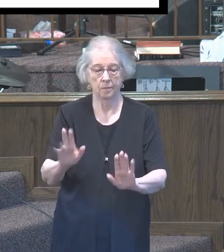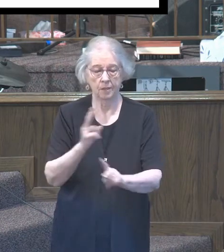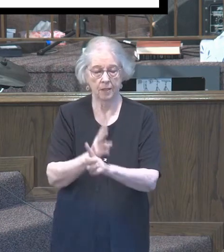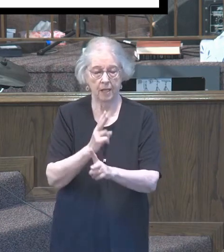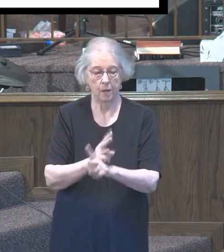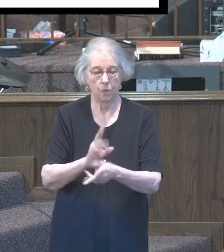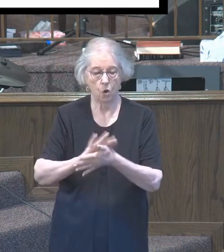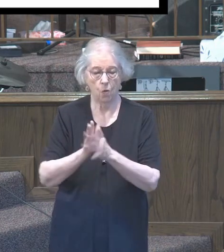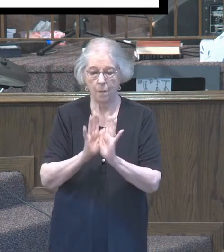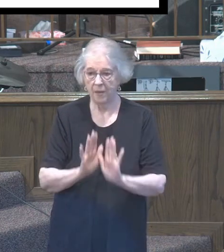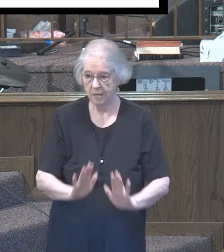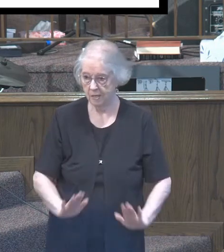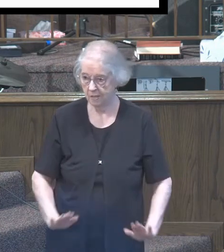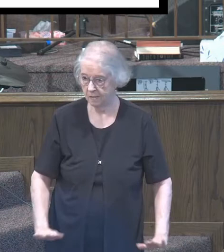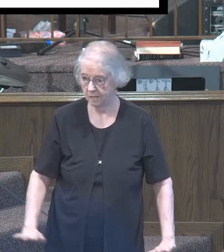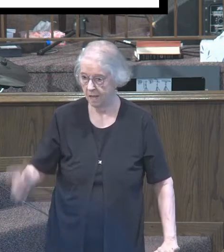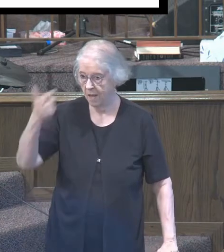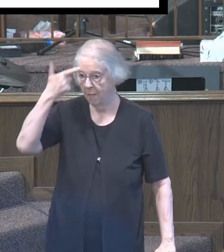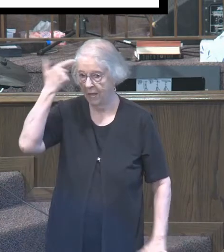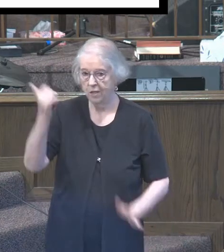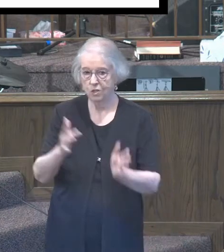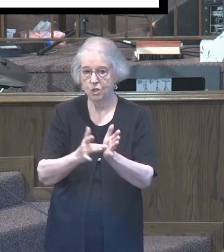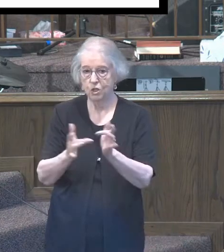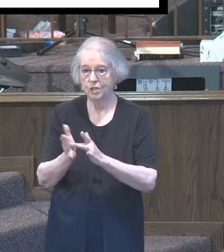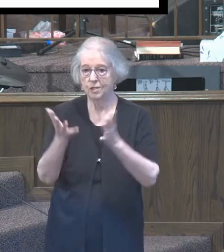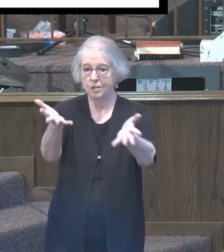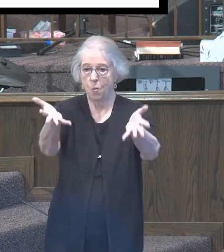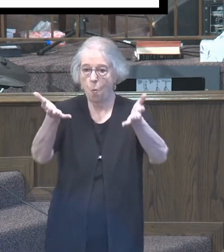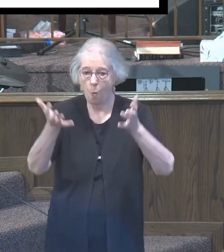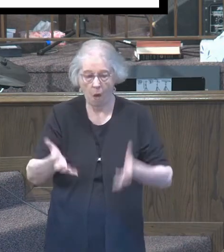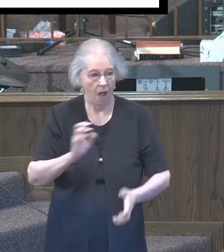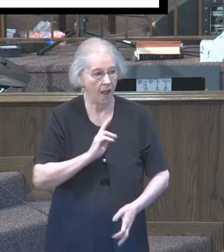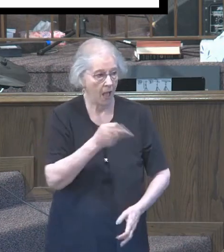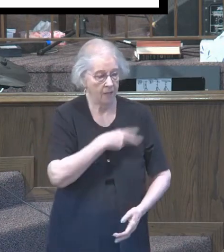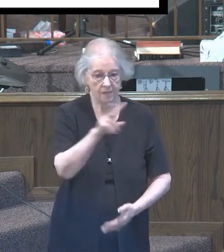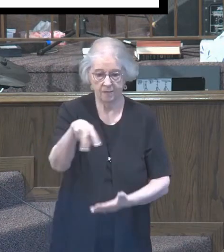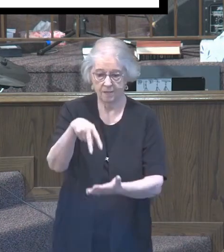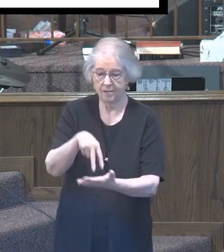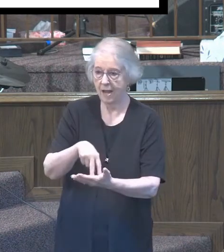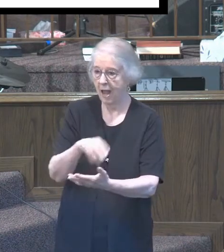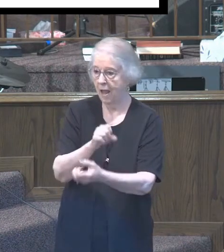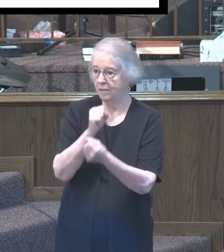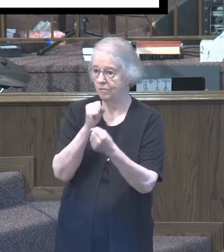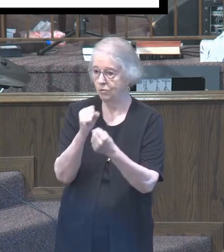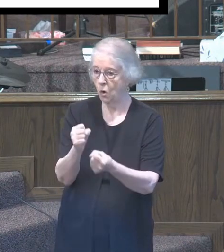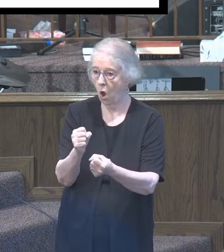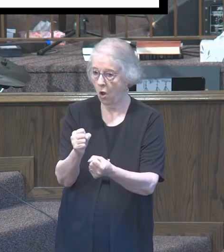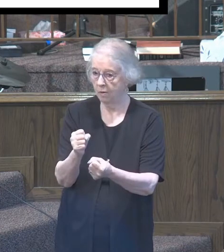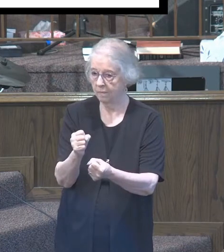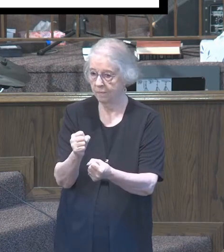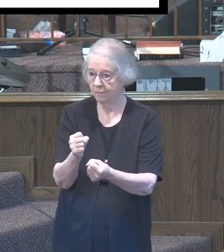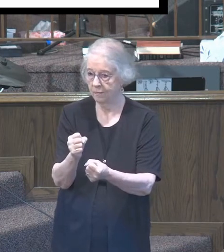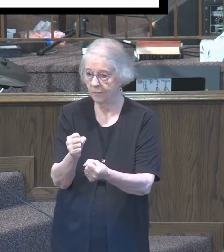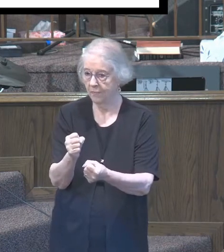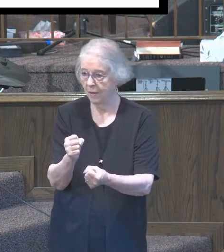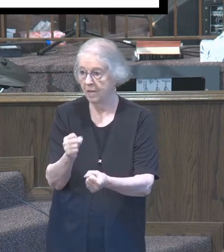me. What it means is that the truth is too close for comfort and they are